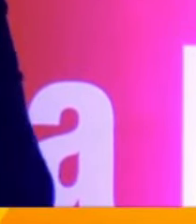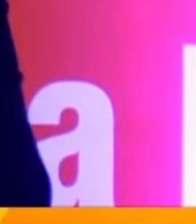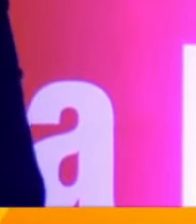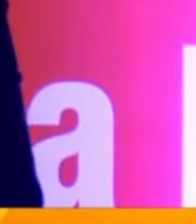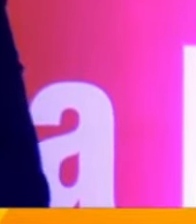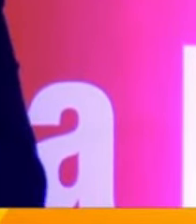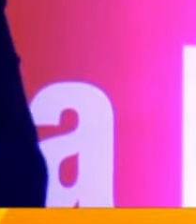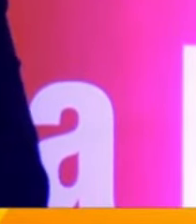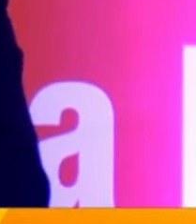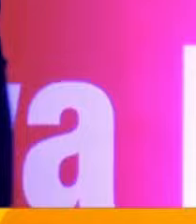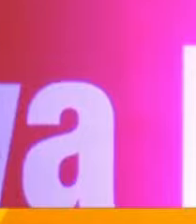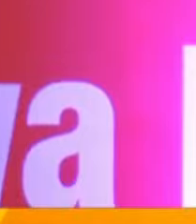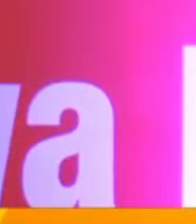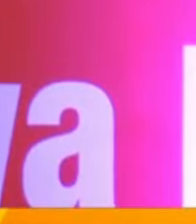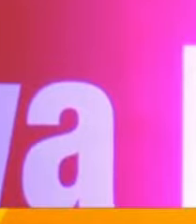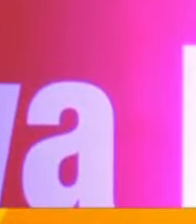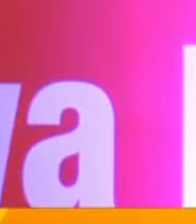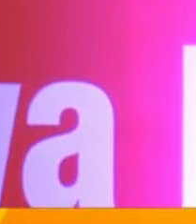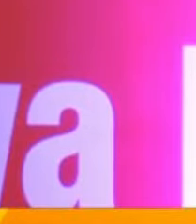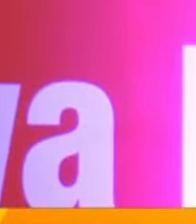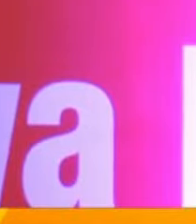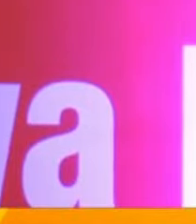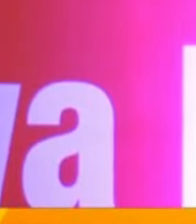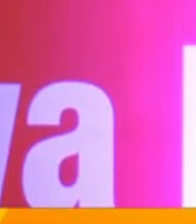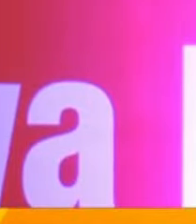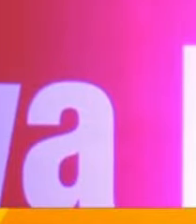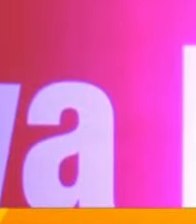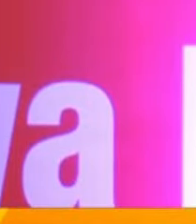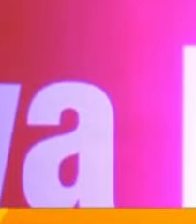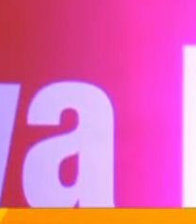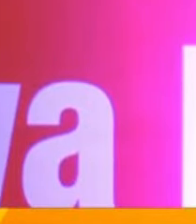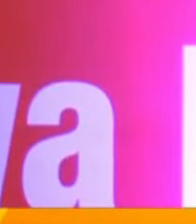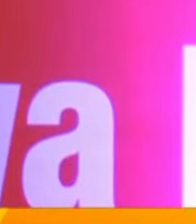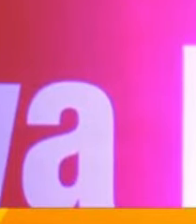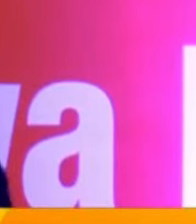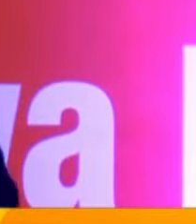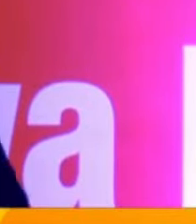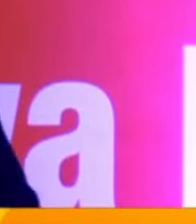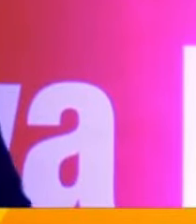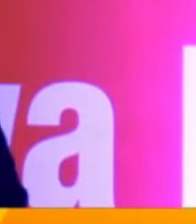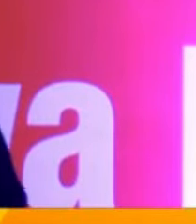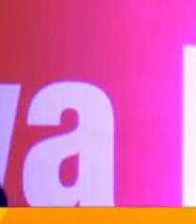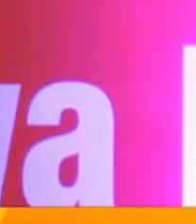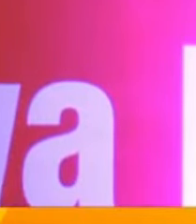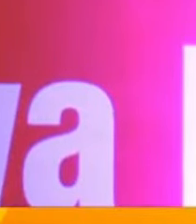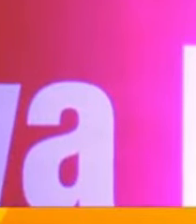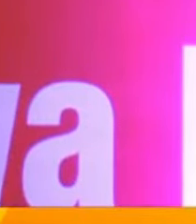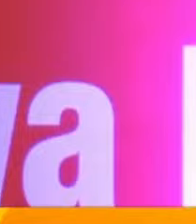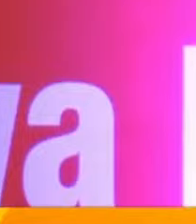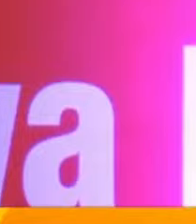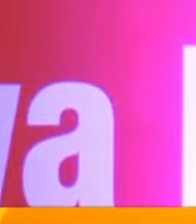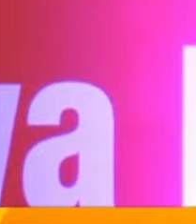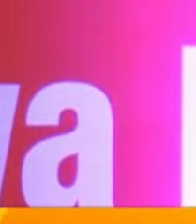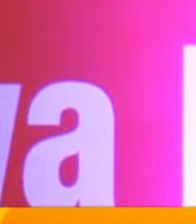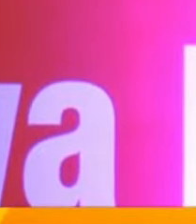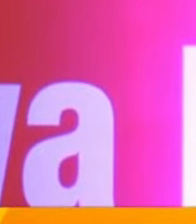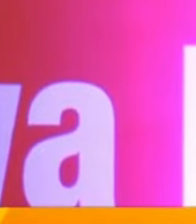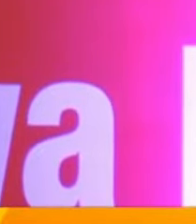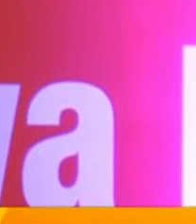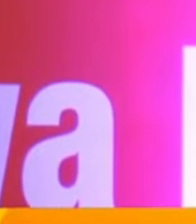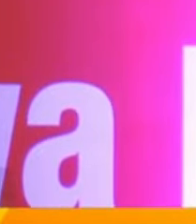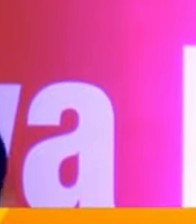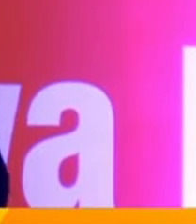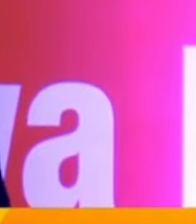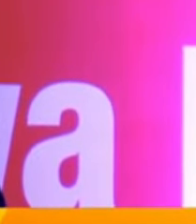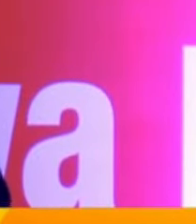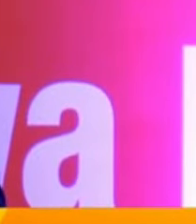but please use us, give us the opportunity. Use persons with disability, we can as well work as the ordinary people, so that we